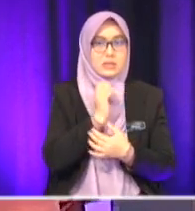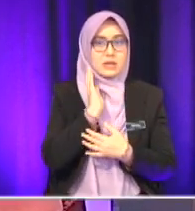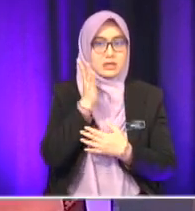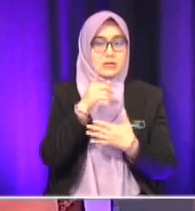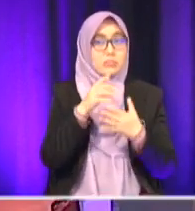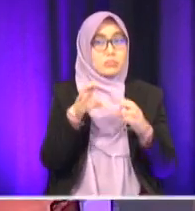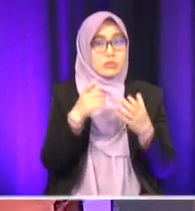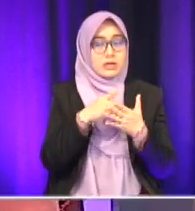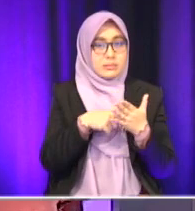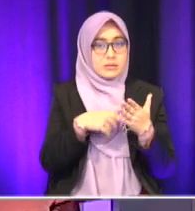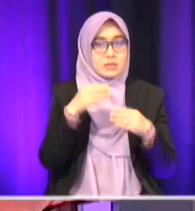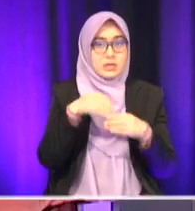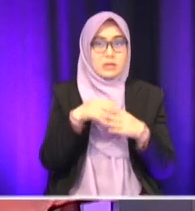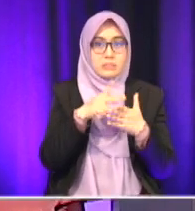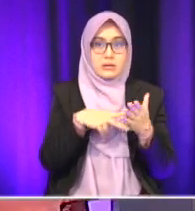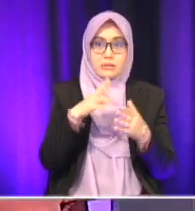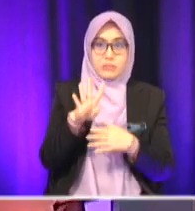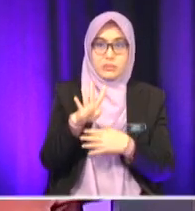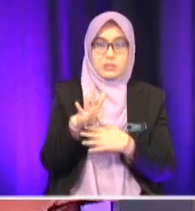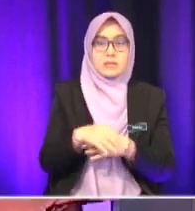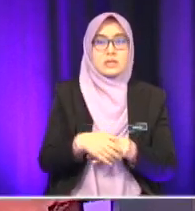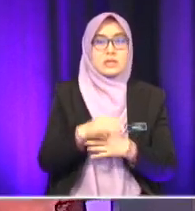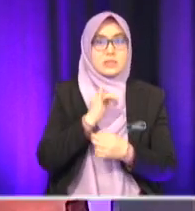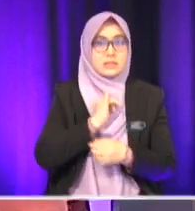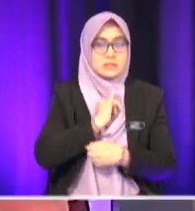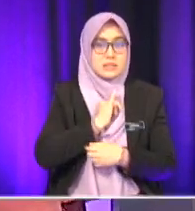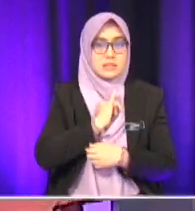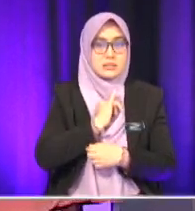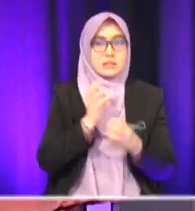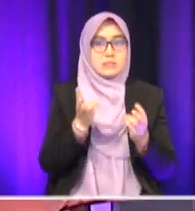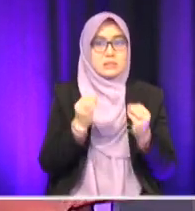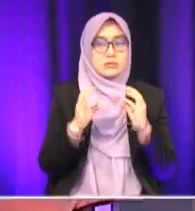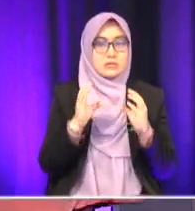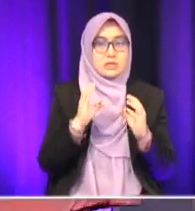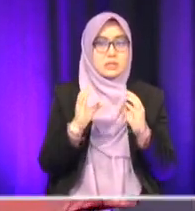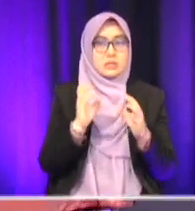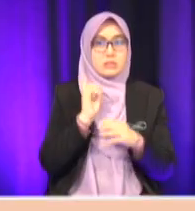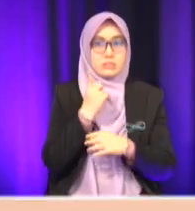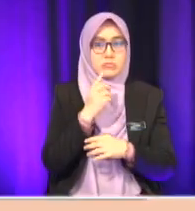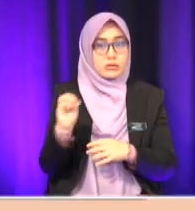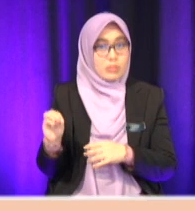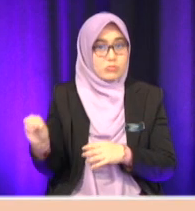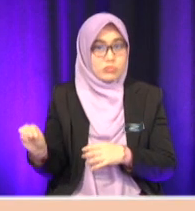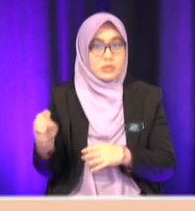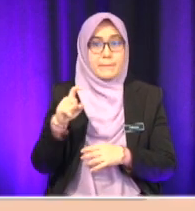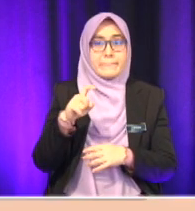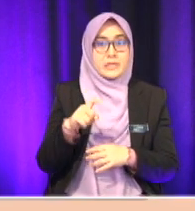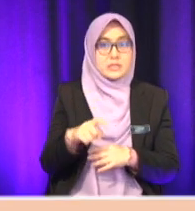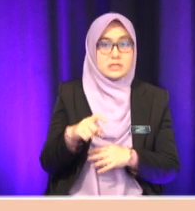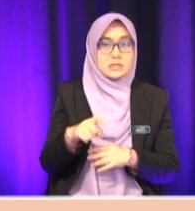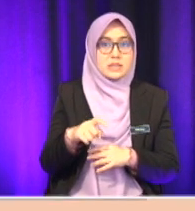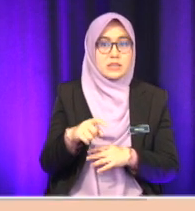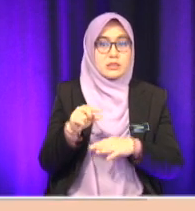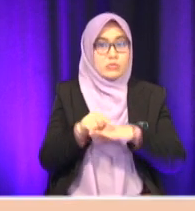So my advice to you for part 4 is you have to apply your skills on